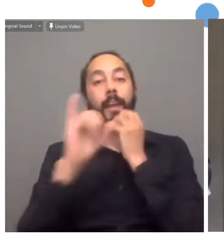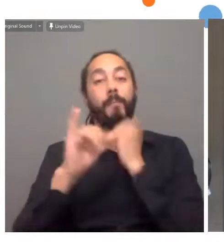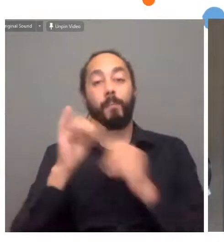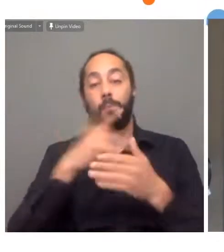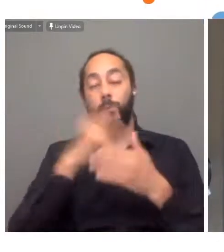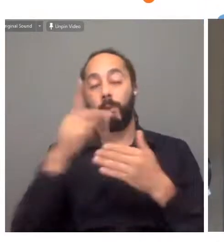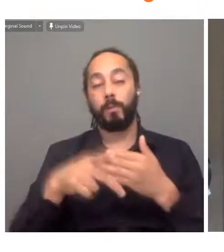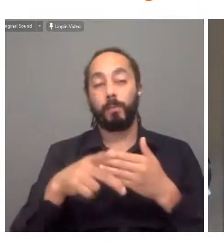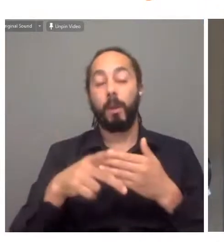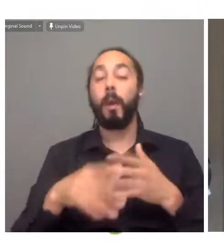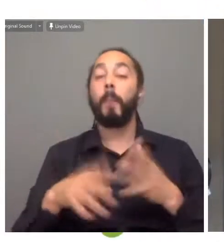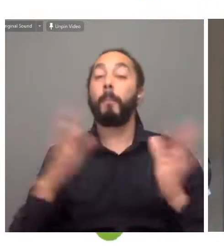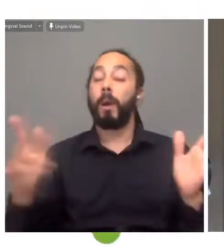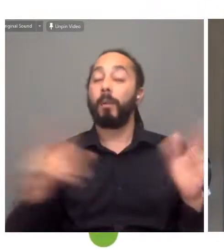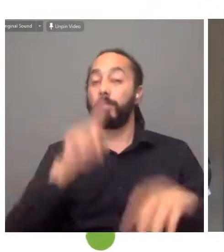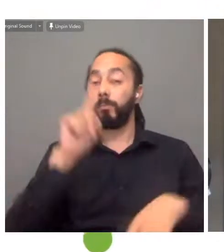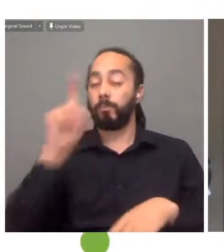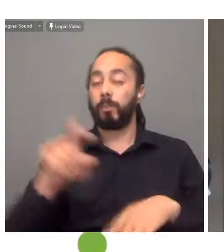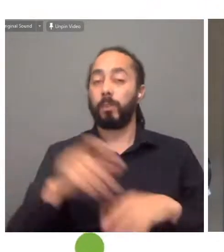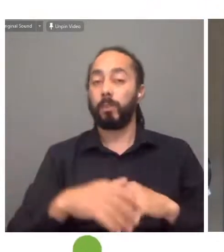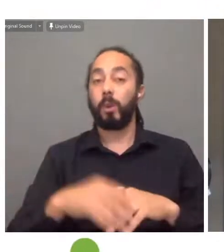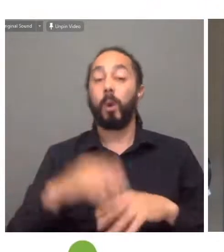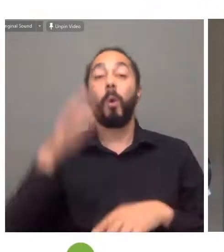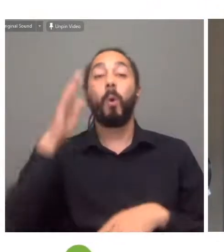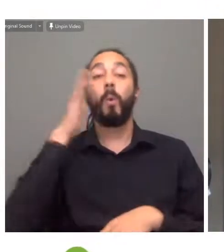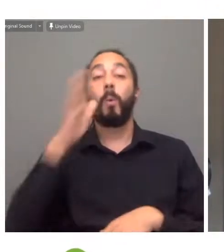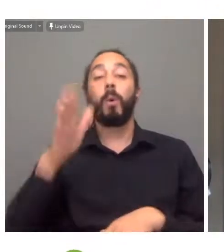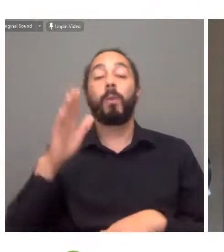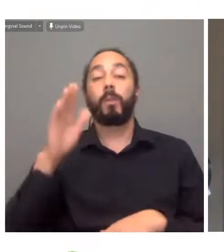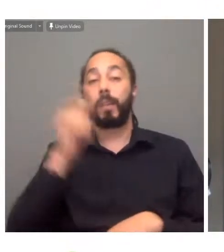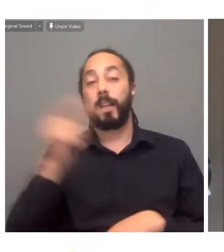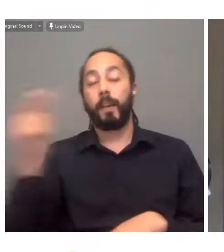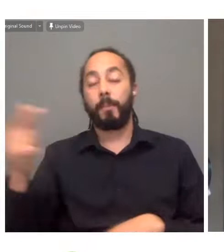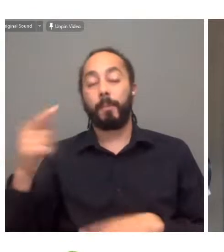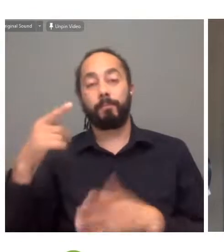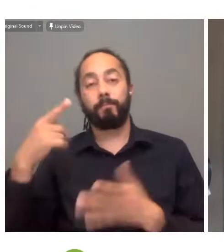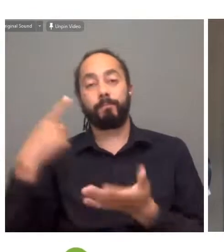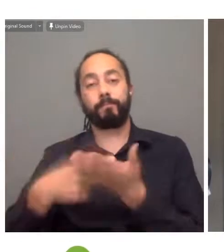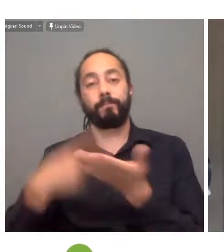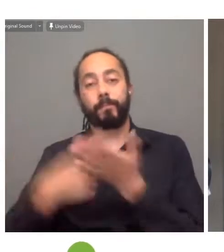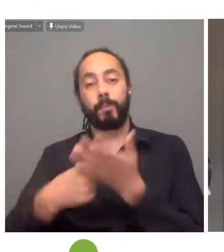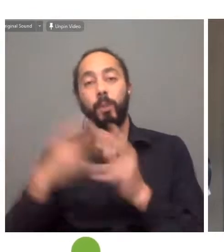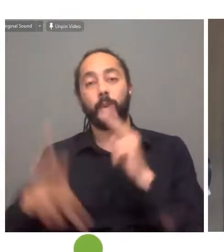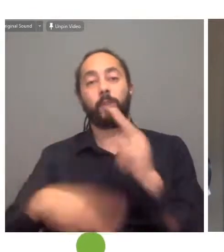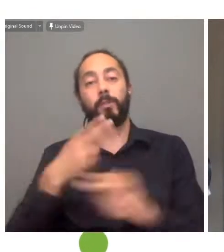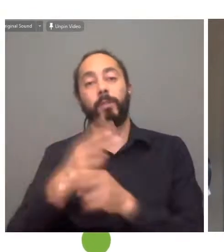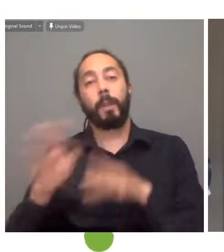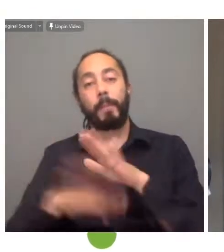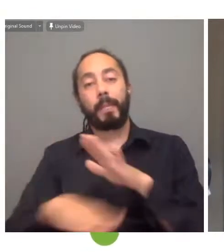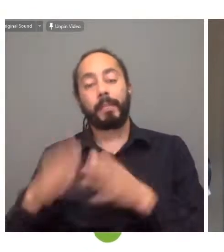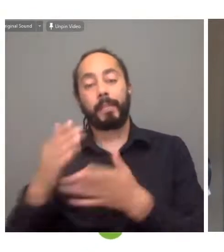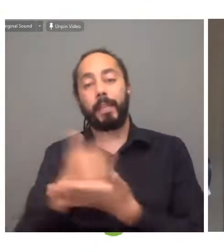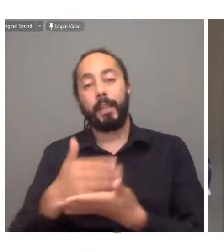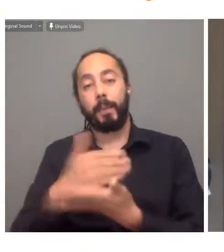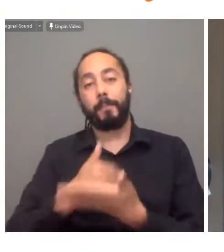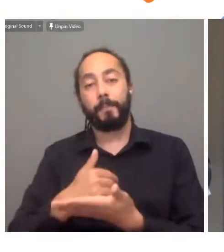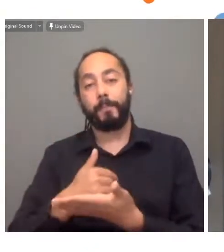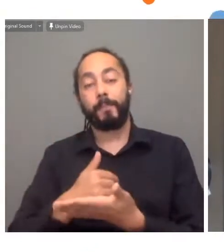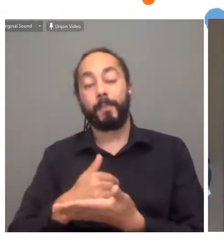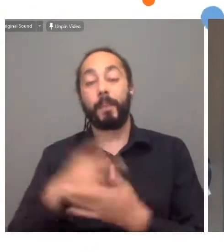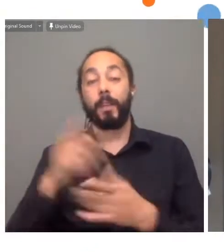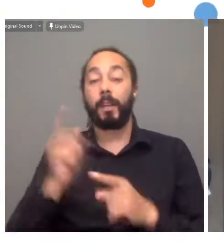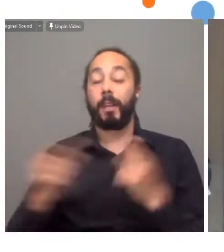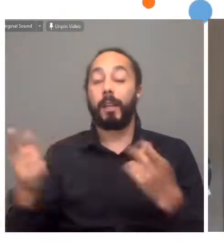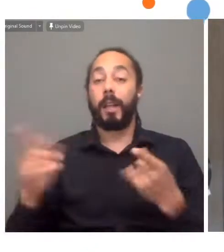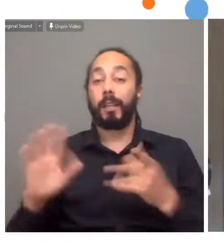government seriously explore a universal basic income? Those in the performing arts living with precarity as a matter of course would greatly benefit